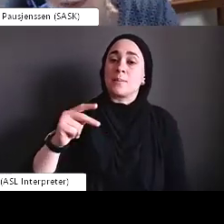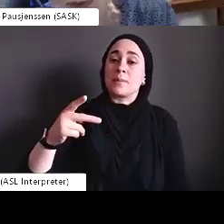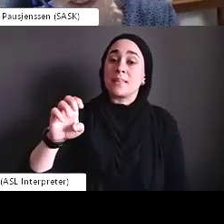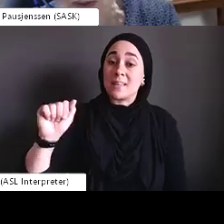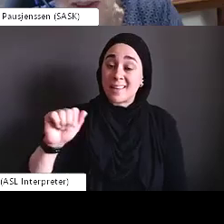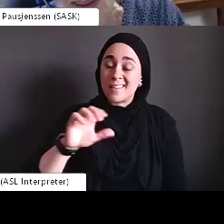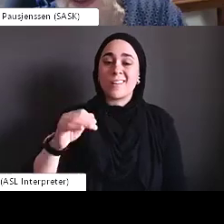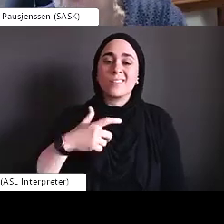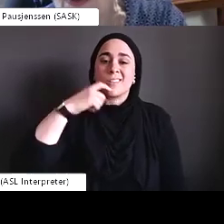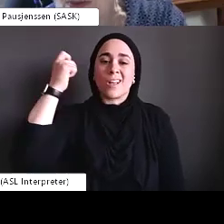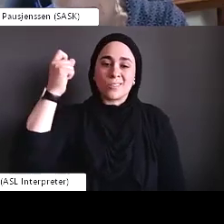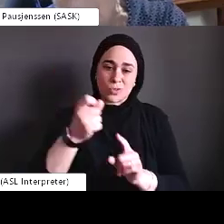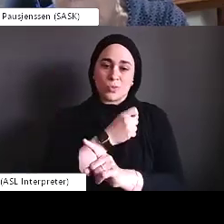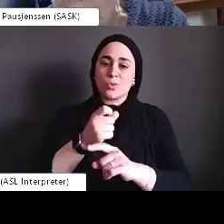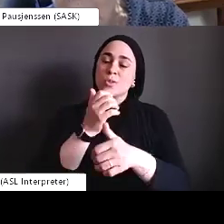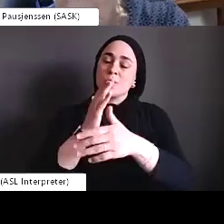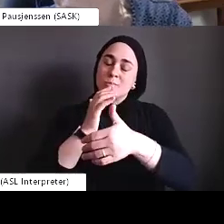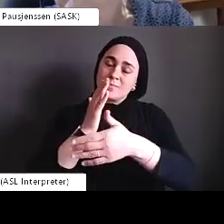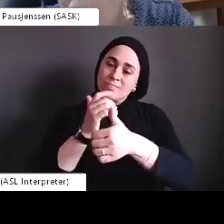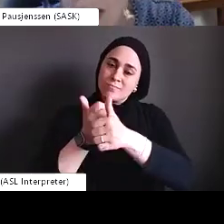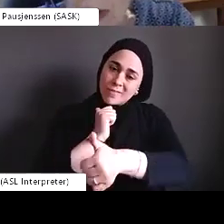the main ones that we